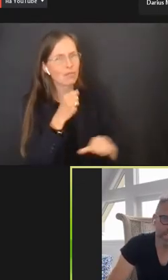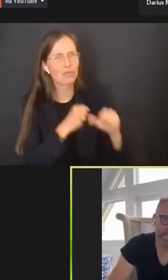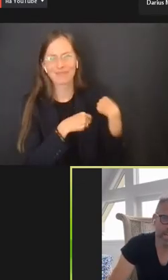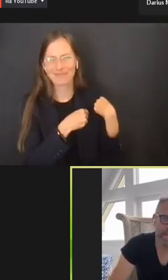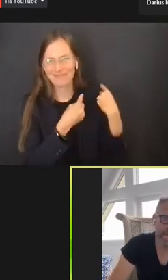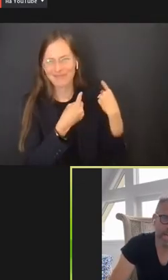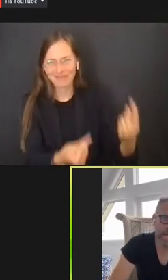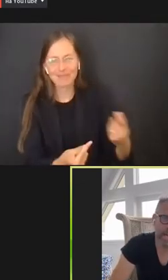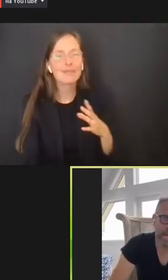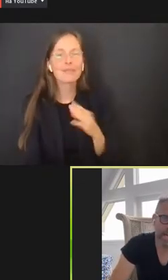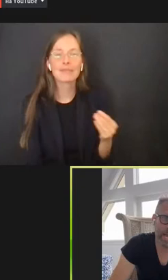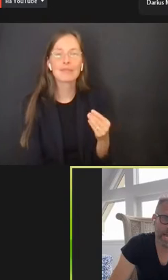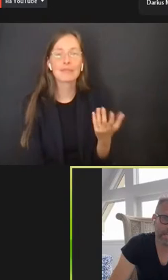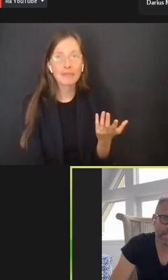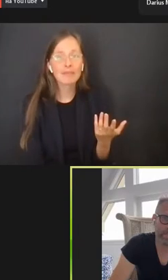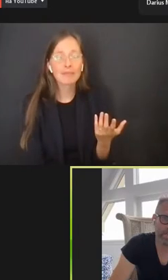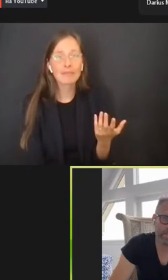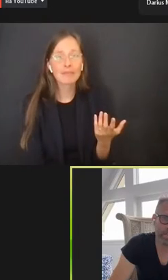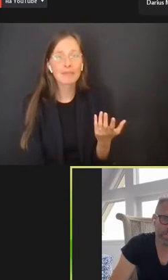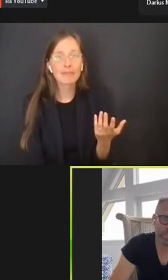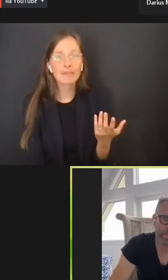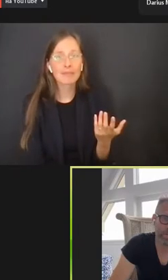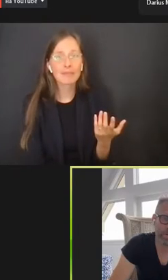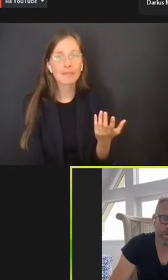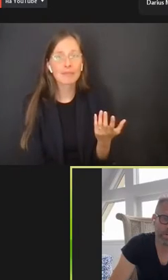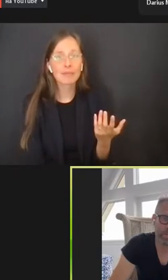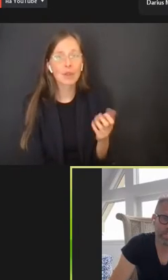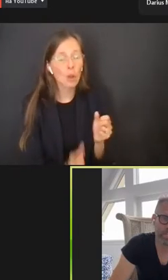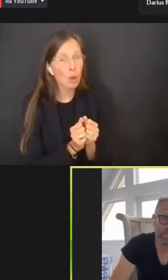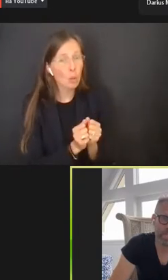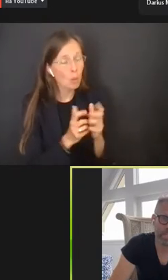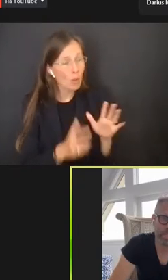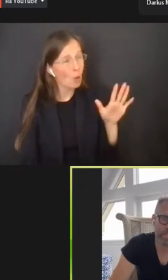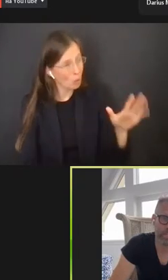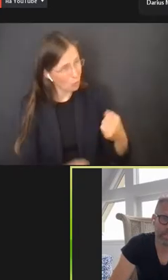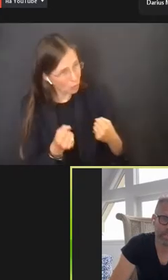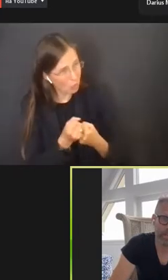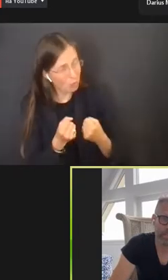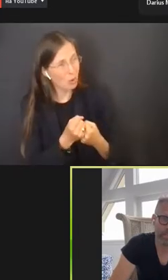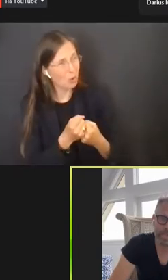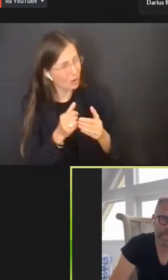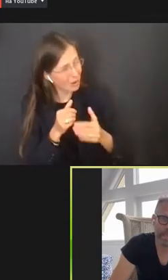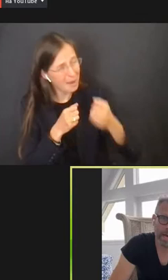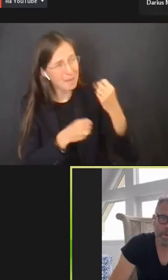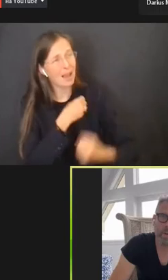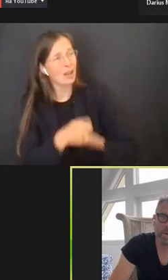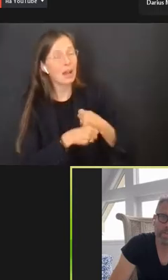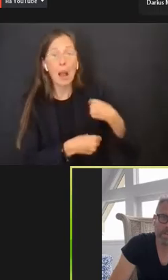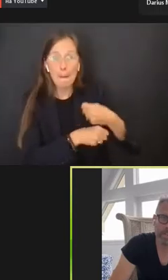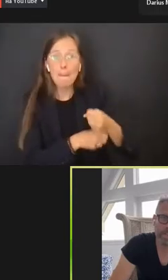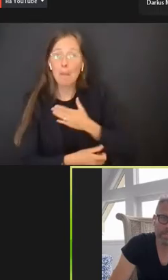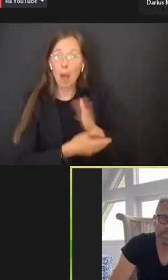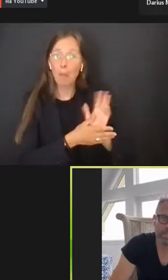say that had it not been for your support all those years making Sound of Metal, I don't know if